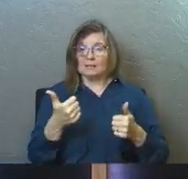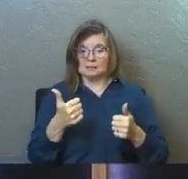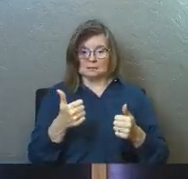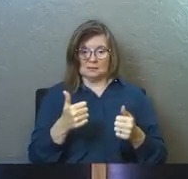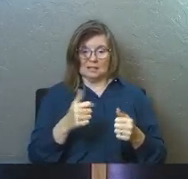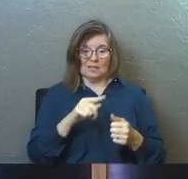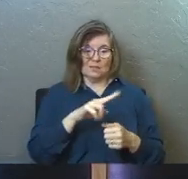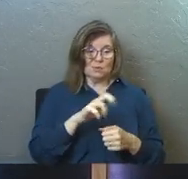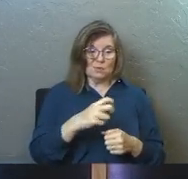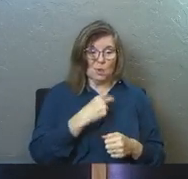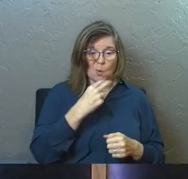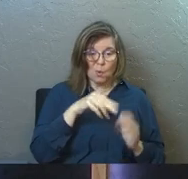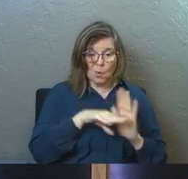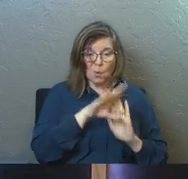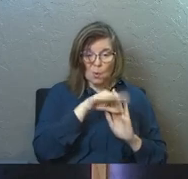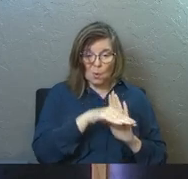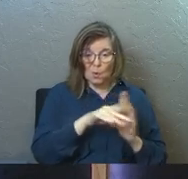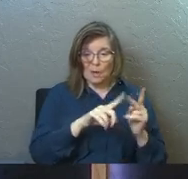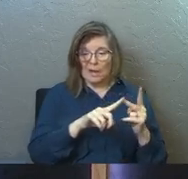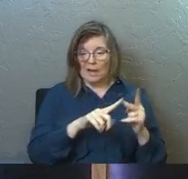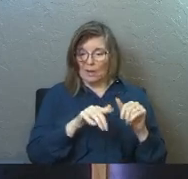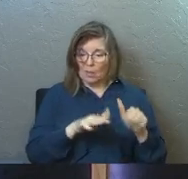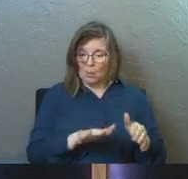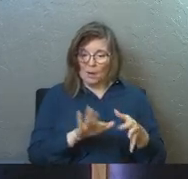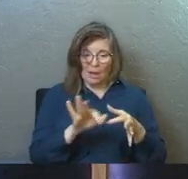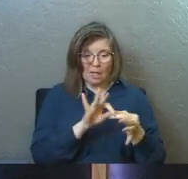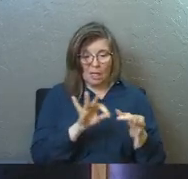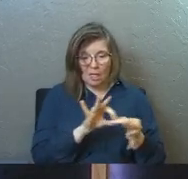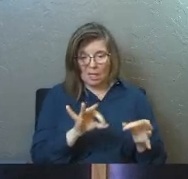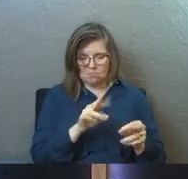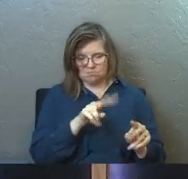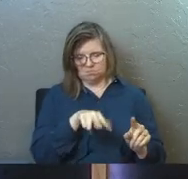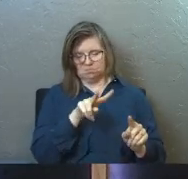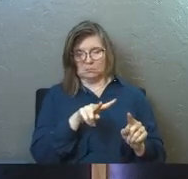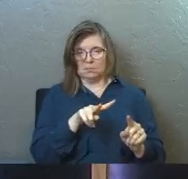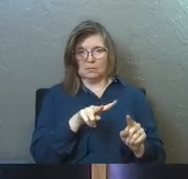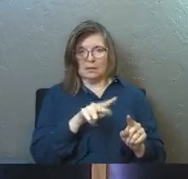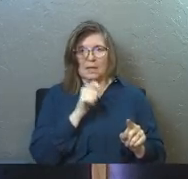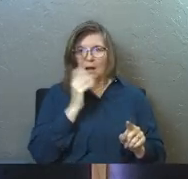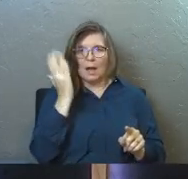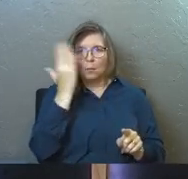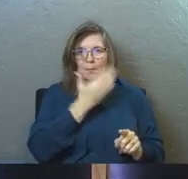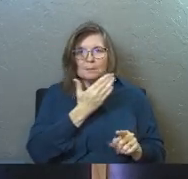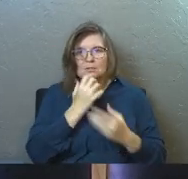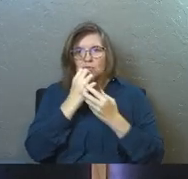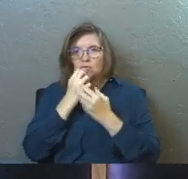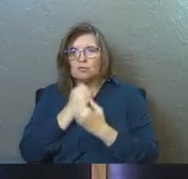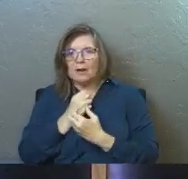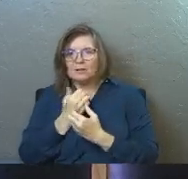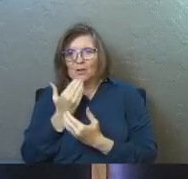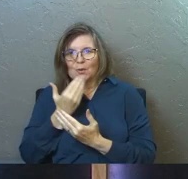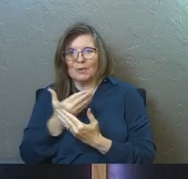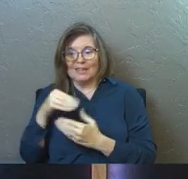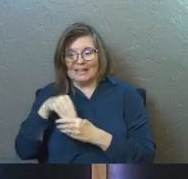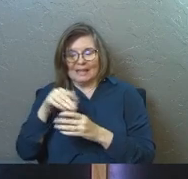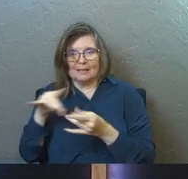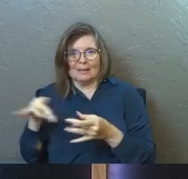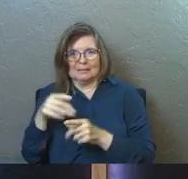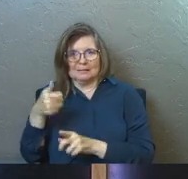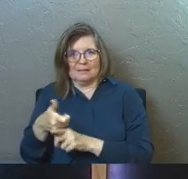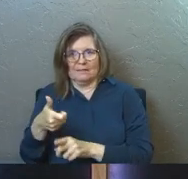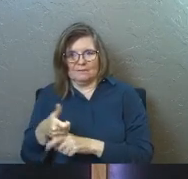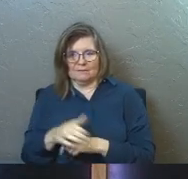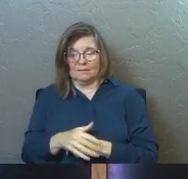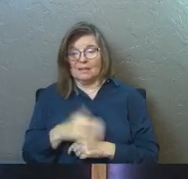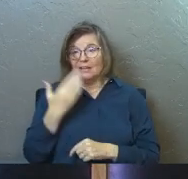hung up on the tone and on the speech and the way it happened, I'll never get any of the good. I'll miss the treasure too. And